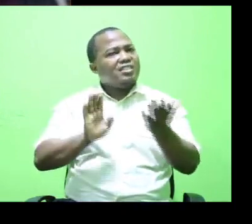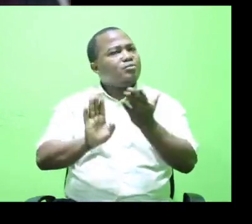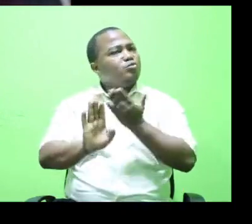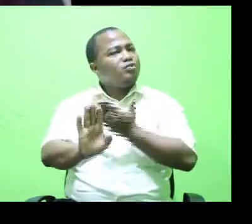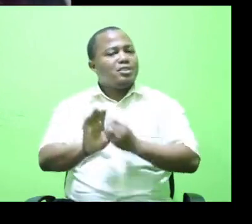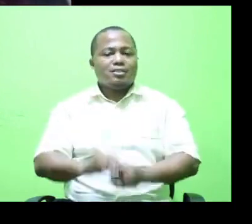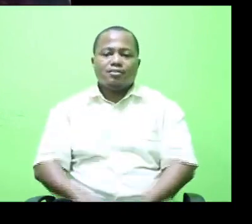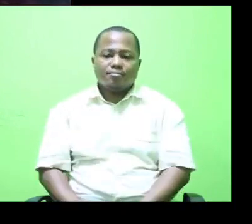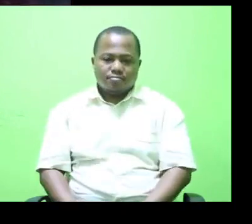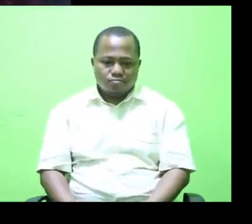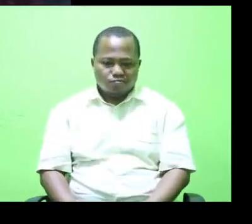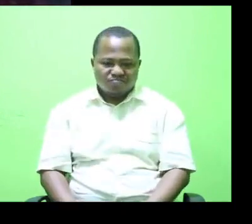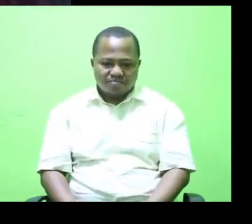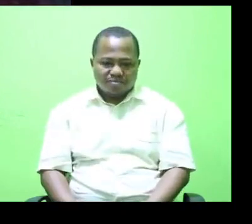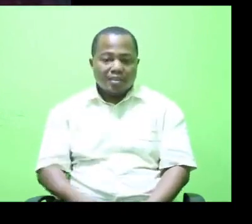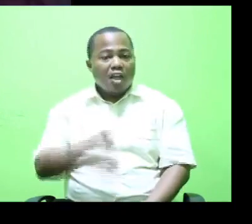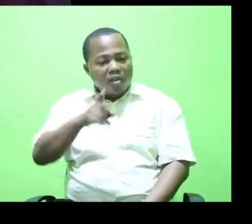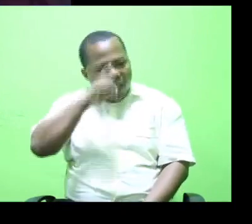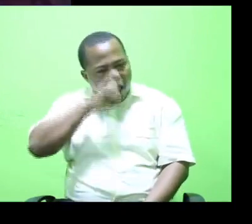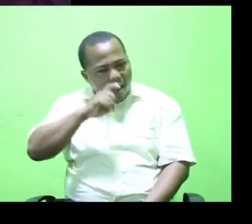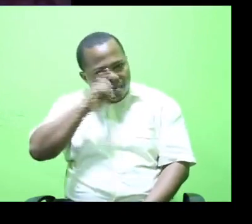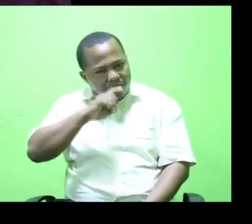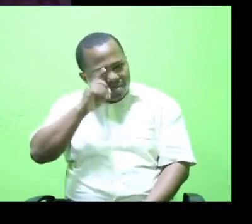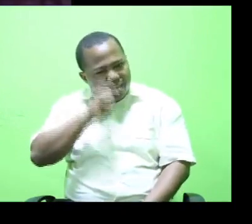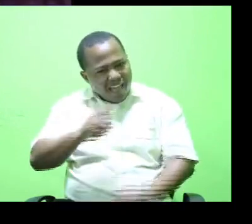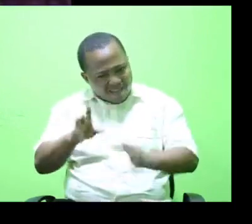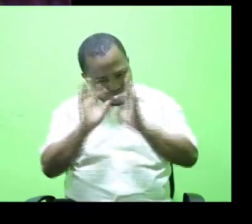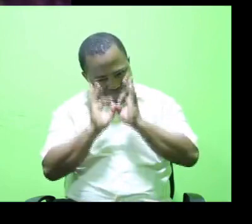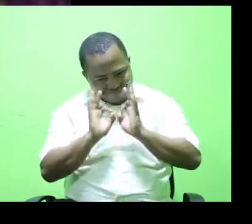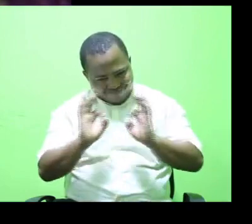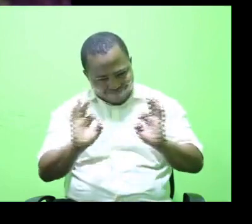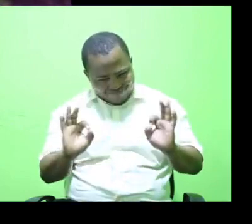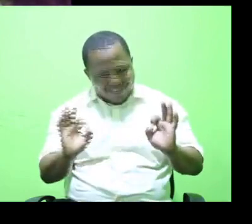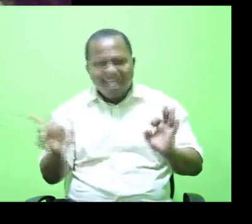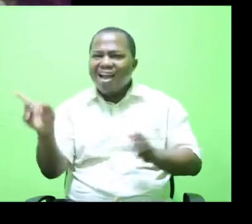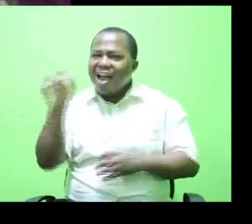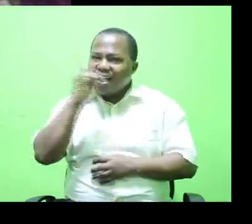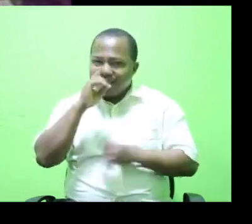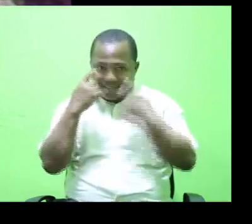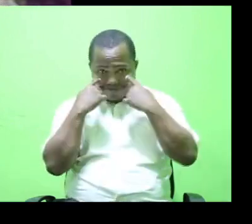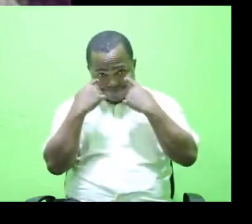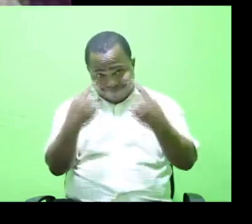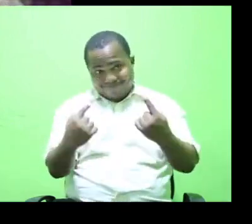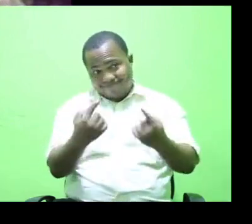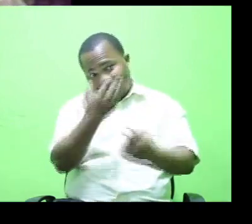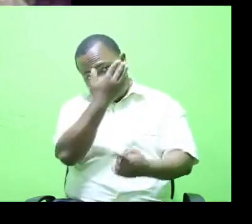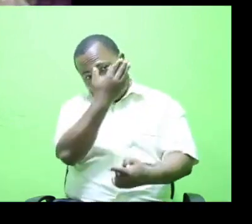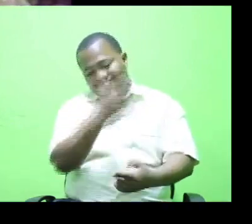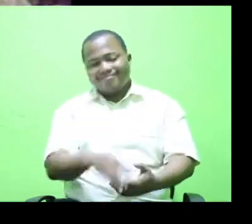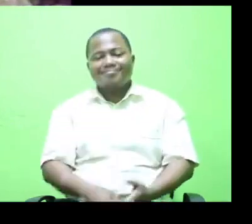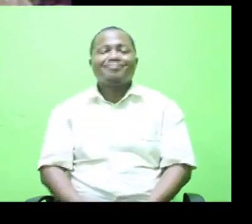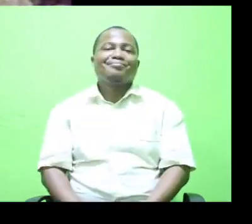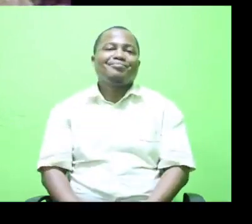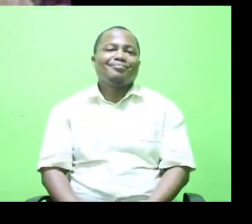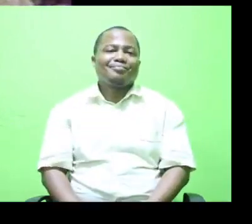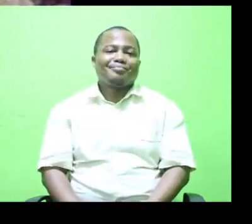my dears, and observe carefully for each you will see.